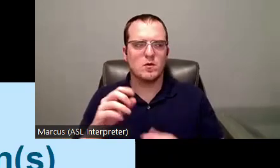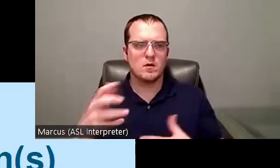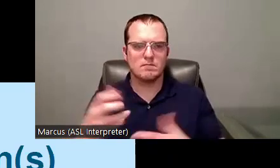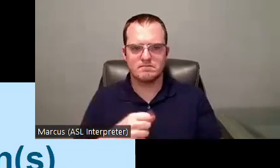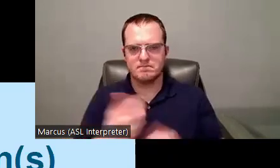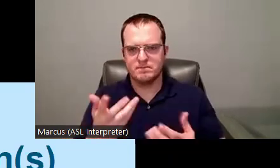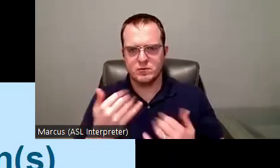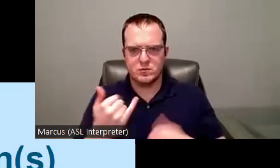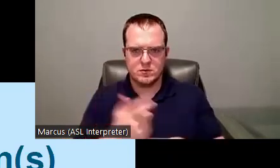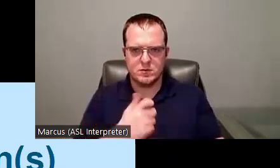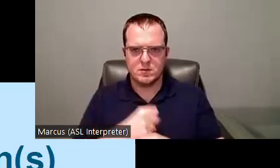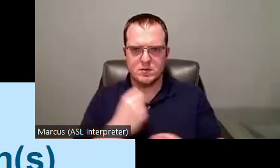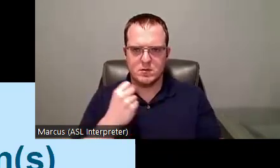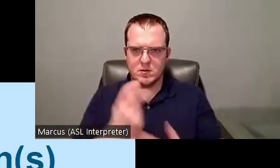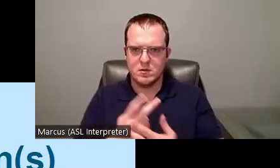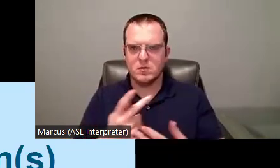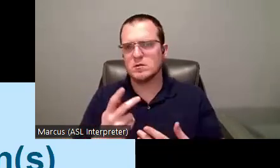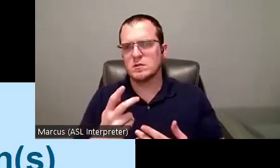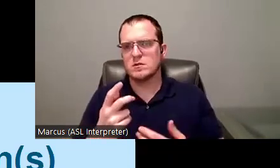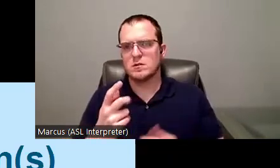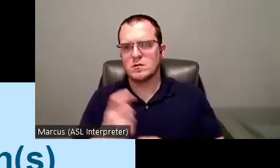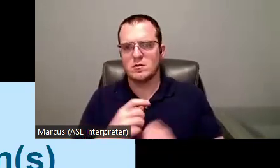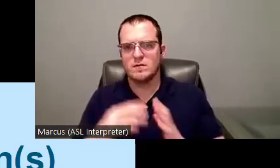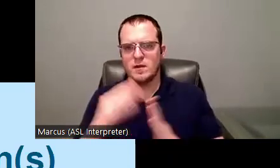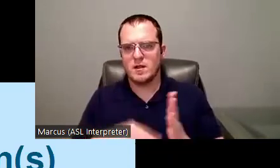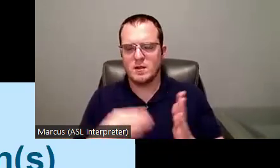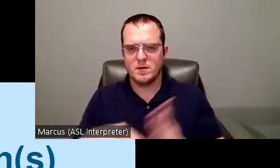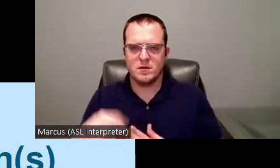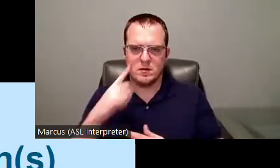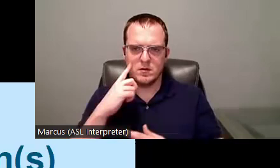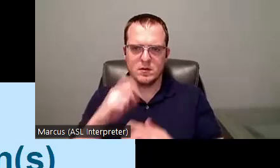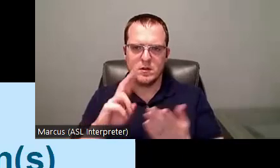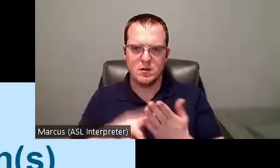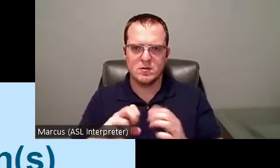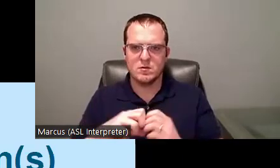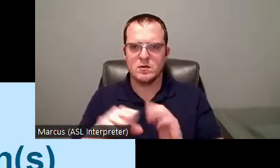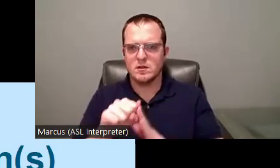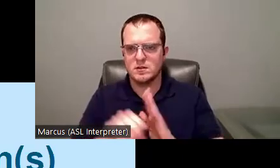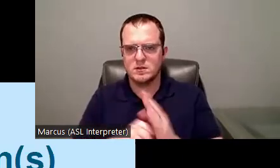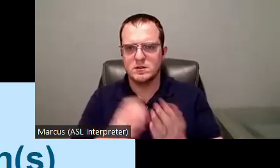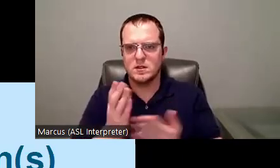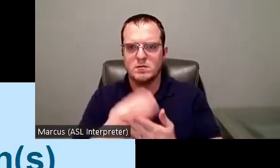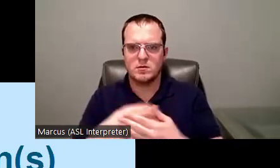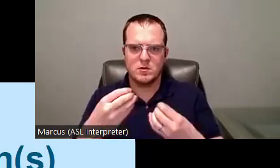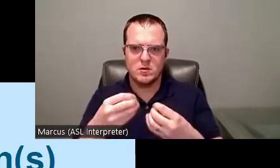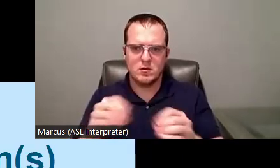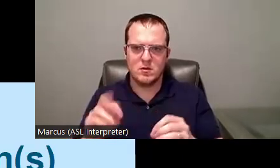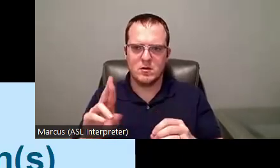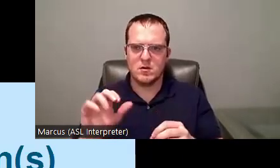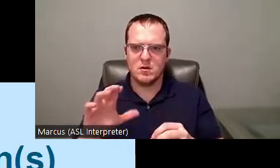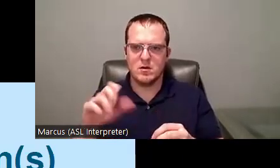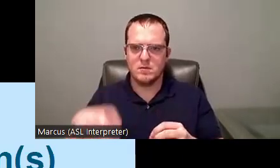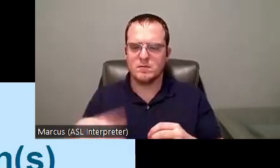today to get authorization to file applications and contracts with the State Budget Office for